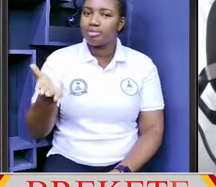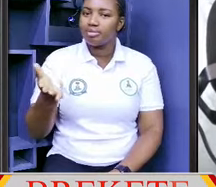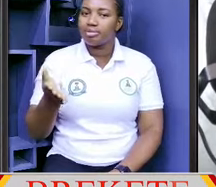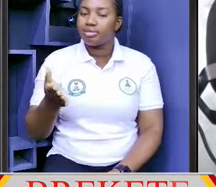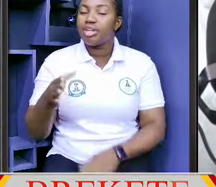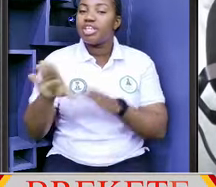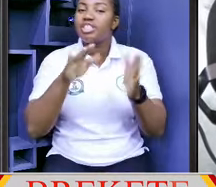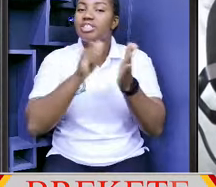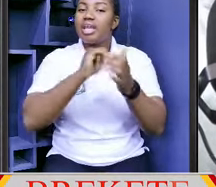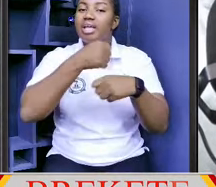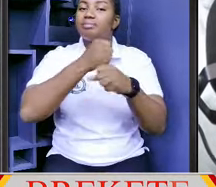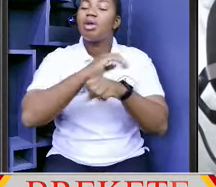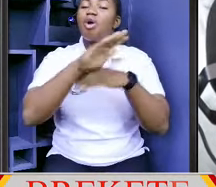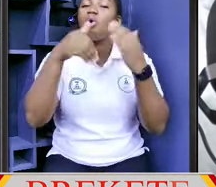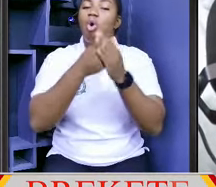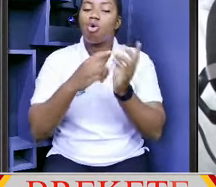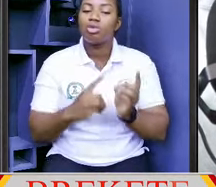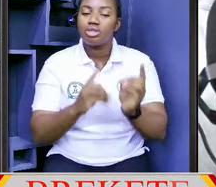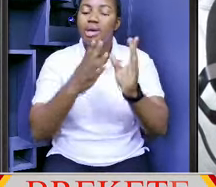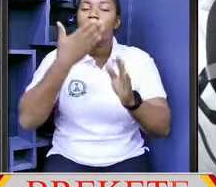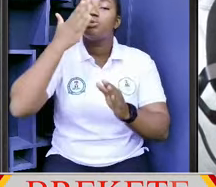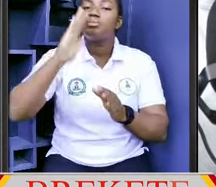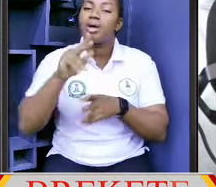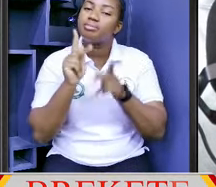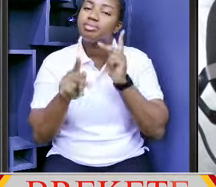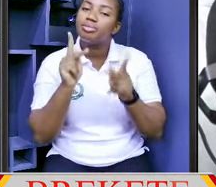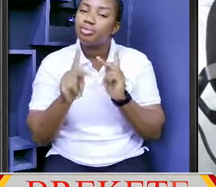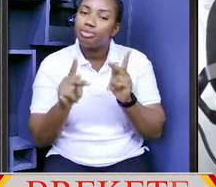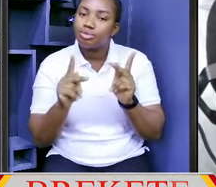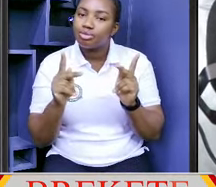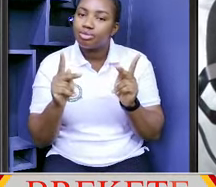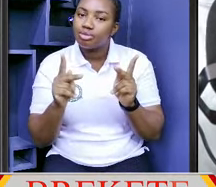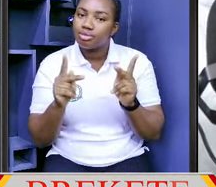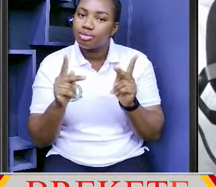Does that make all the disciples bad people? No, sir.